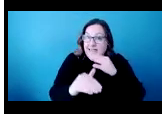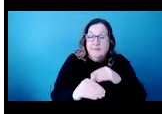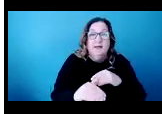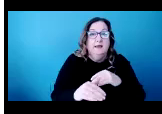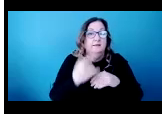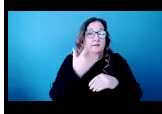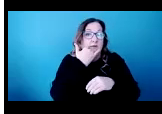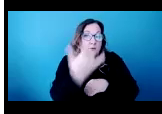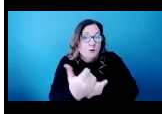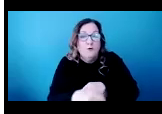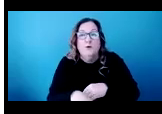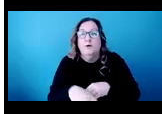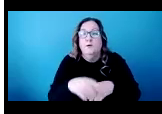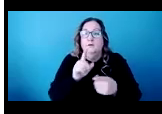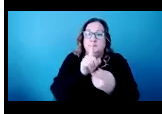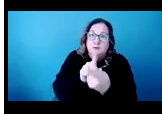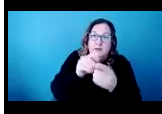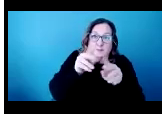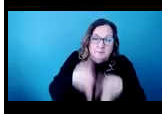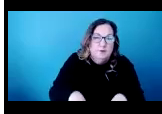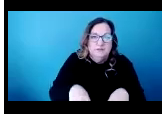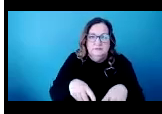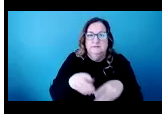telephone. So those are our 3 steps.